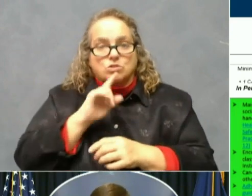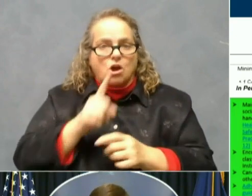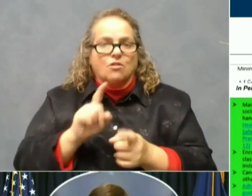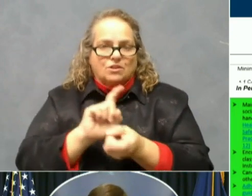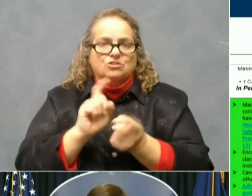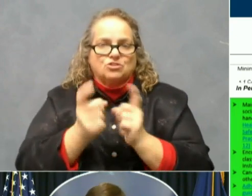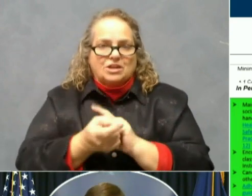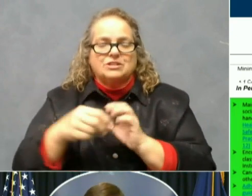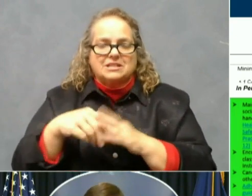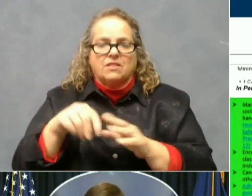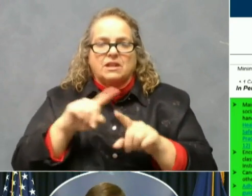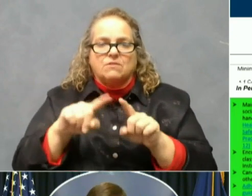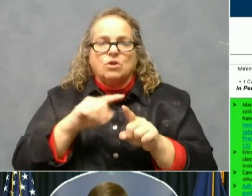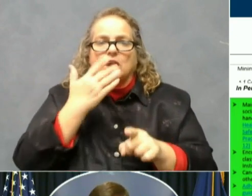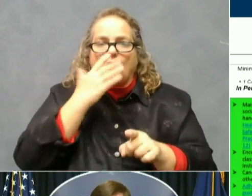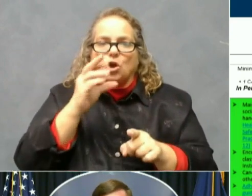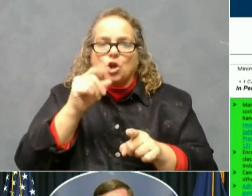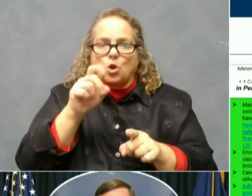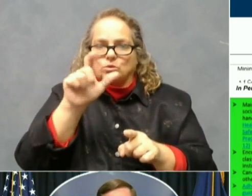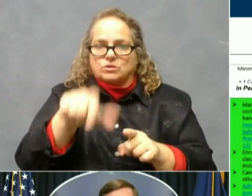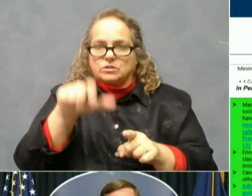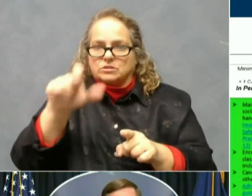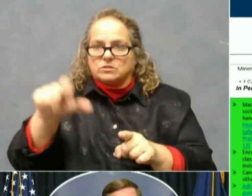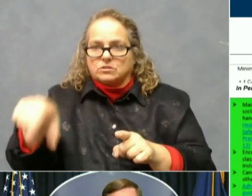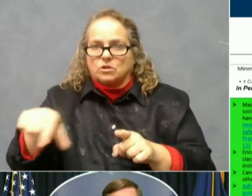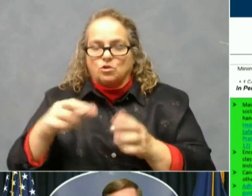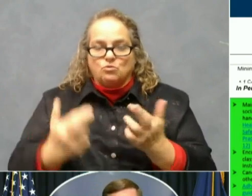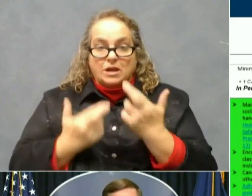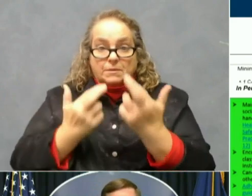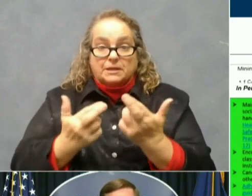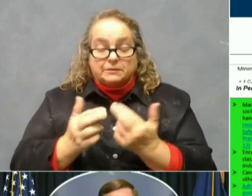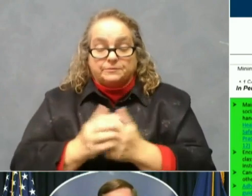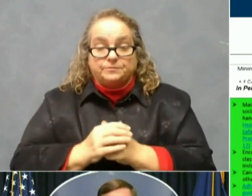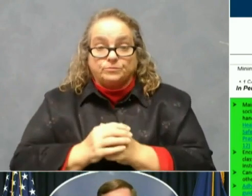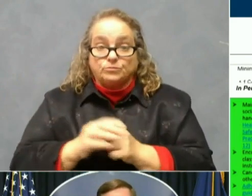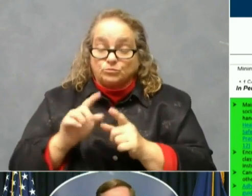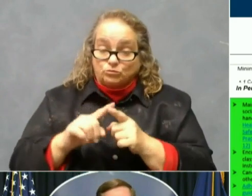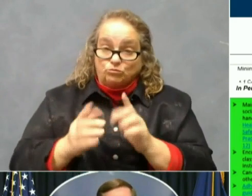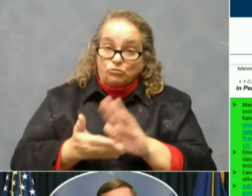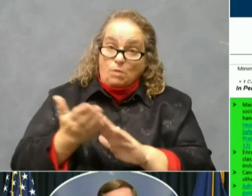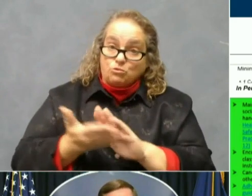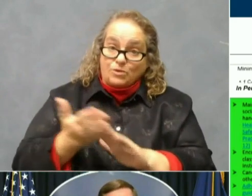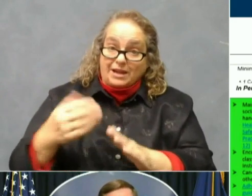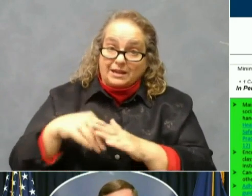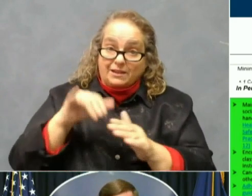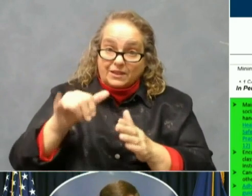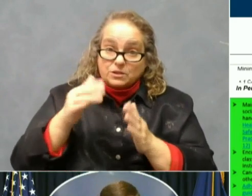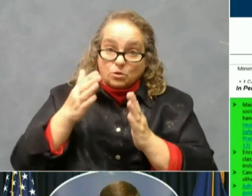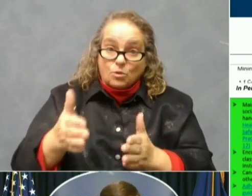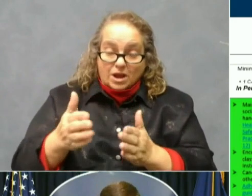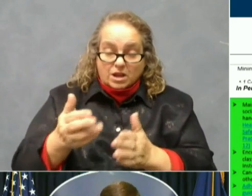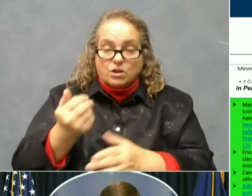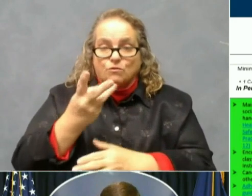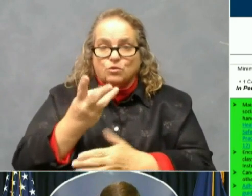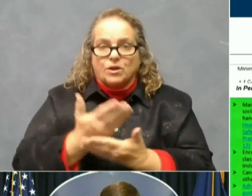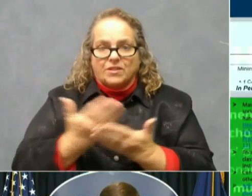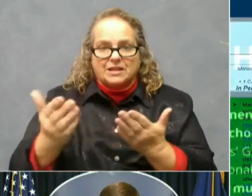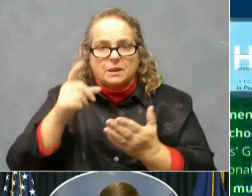color-coded recommendations. But to operate in this manner, a couple other things have to be